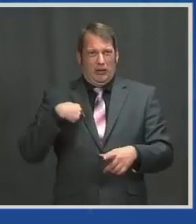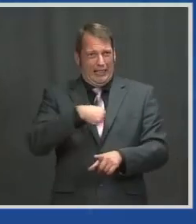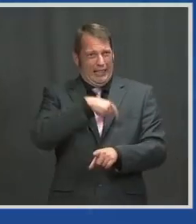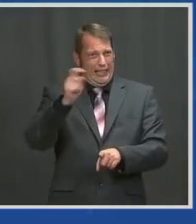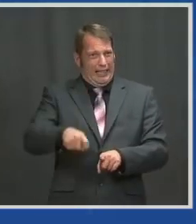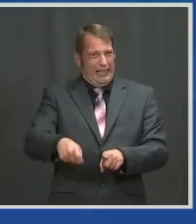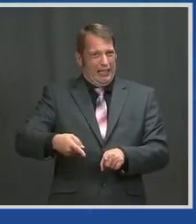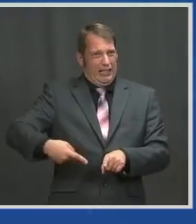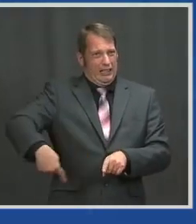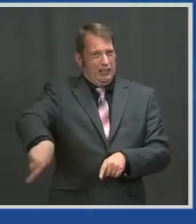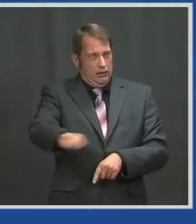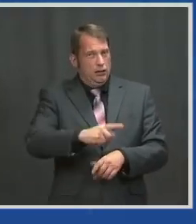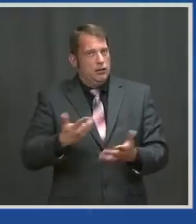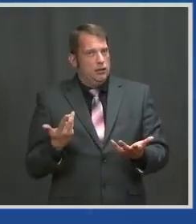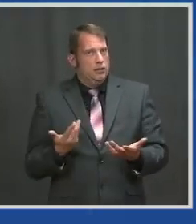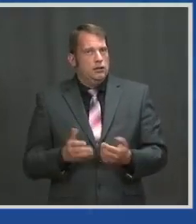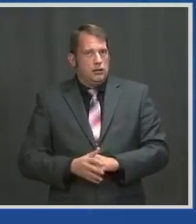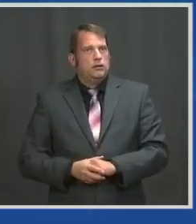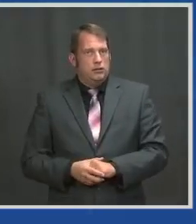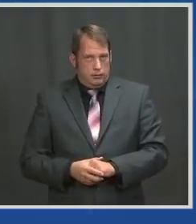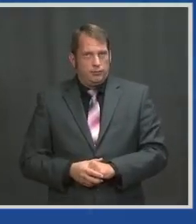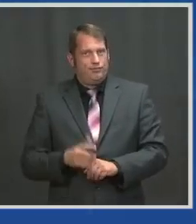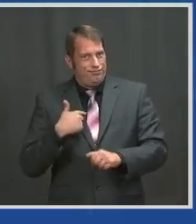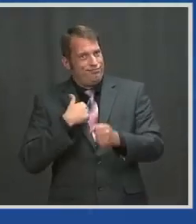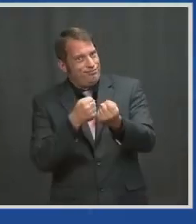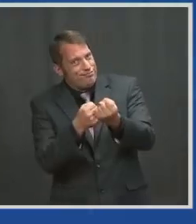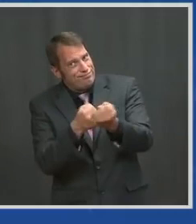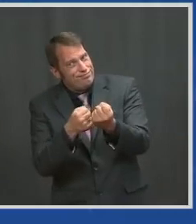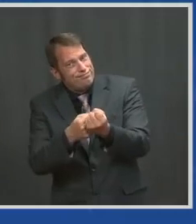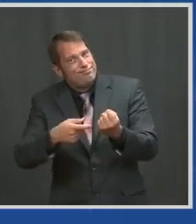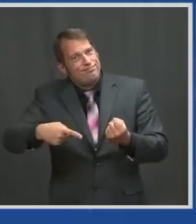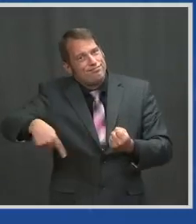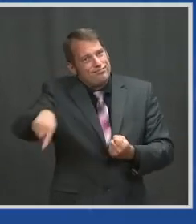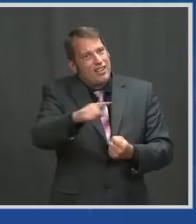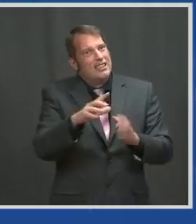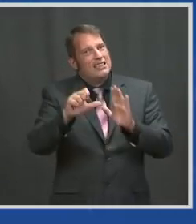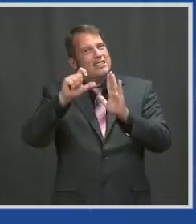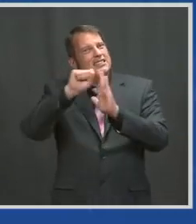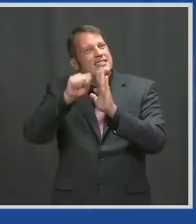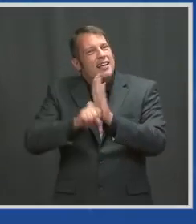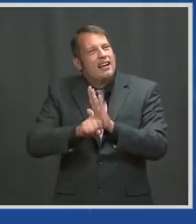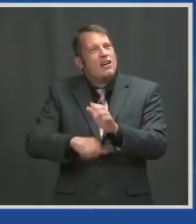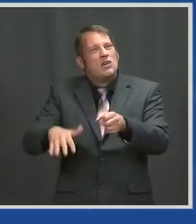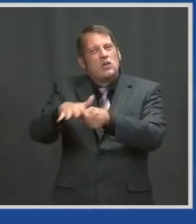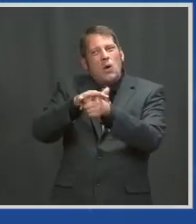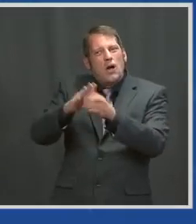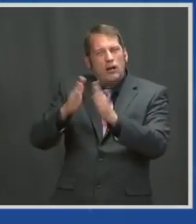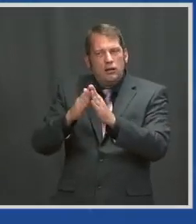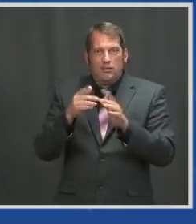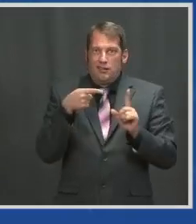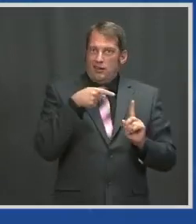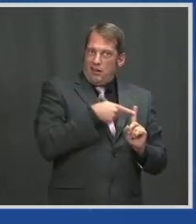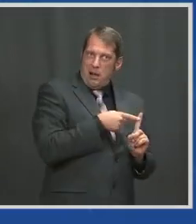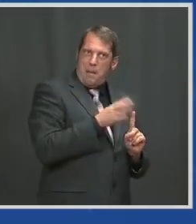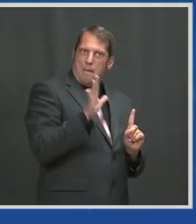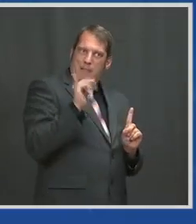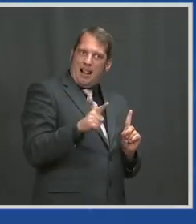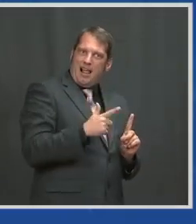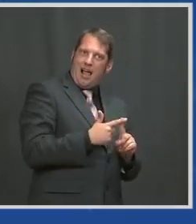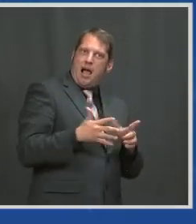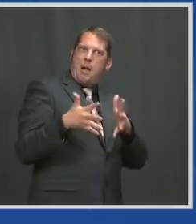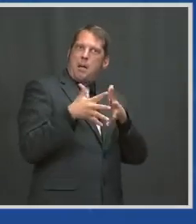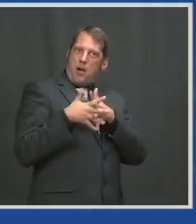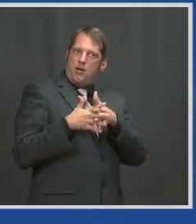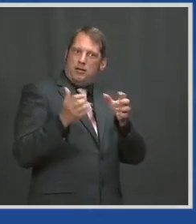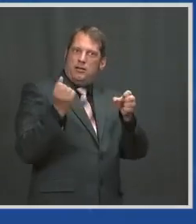of the state and local assistance from the American Rescue Plan. We won't get all 1.6 million of those jobs back in 1